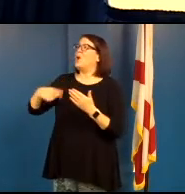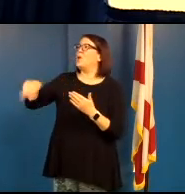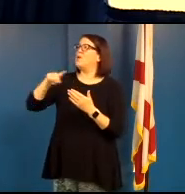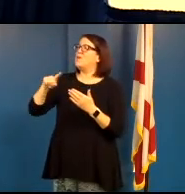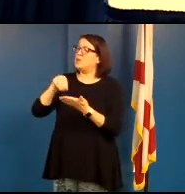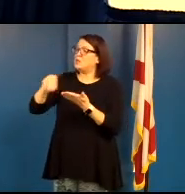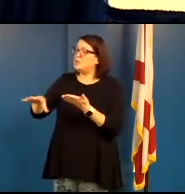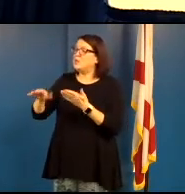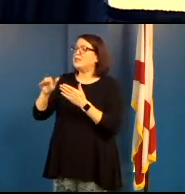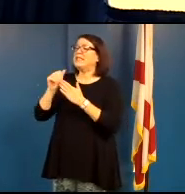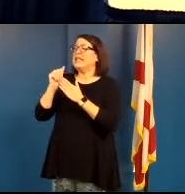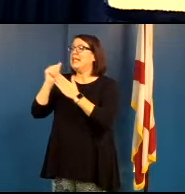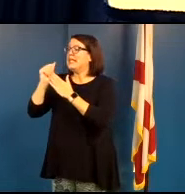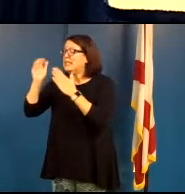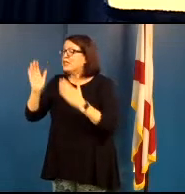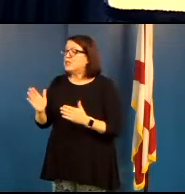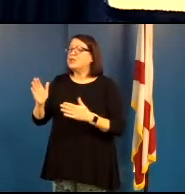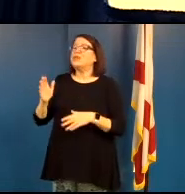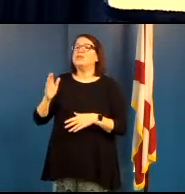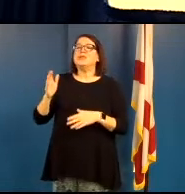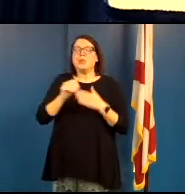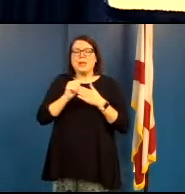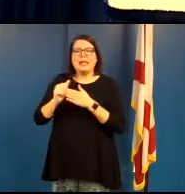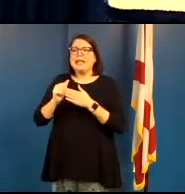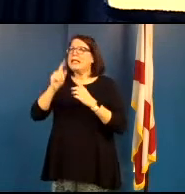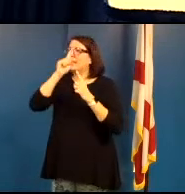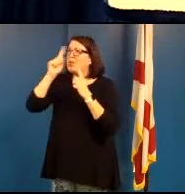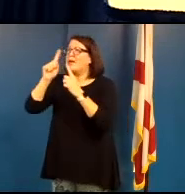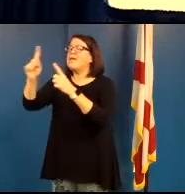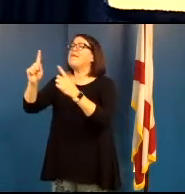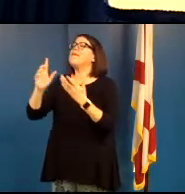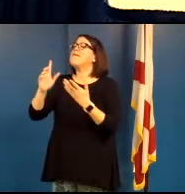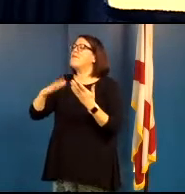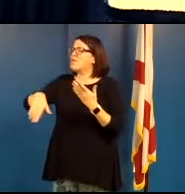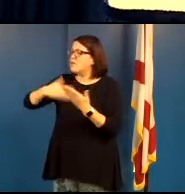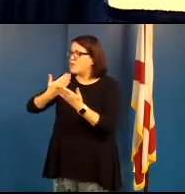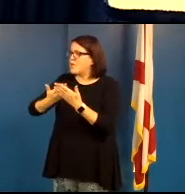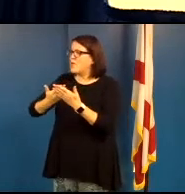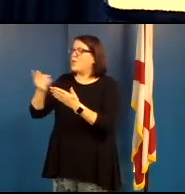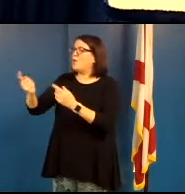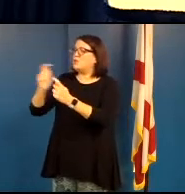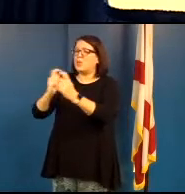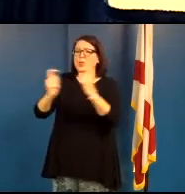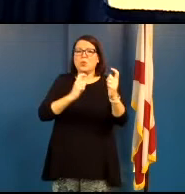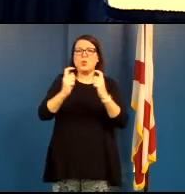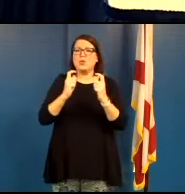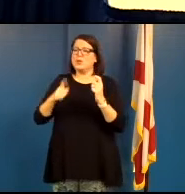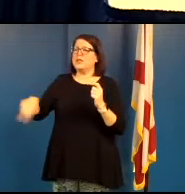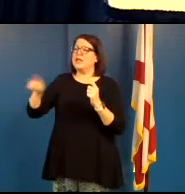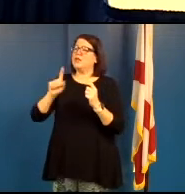our donors and our foundation, and everyone who allows for us to continue this